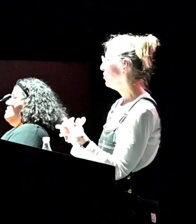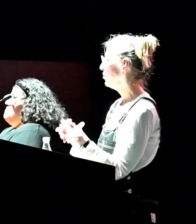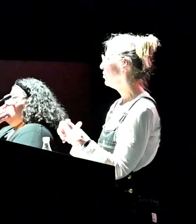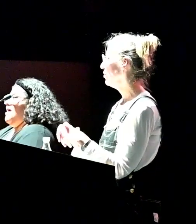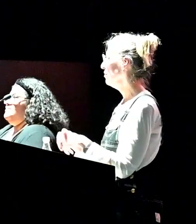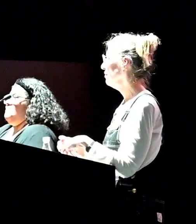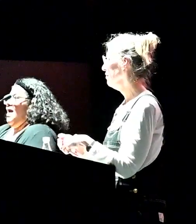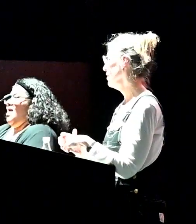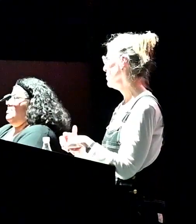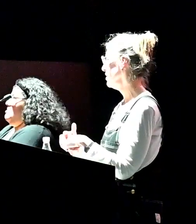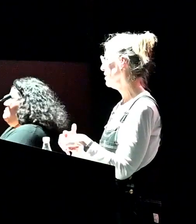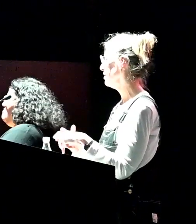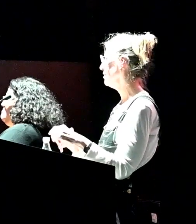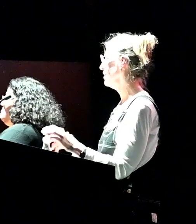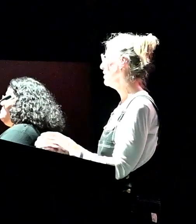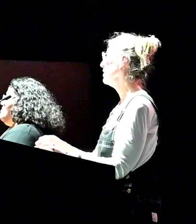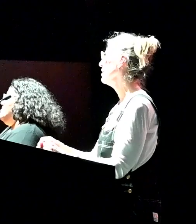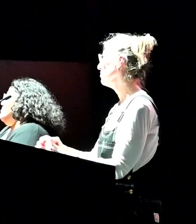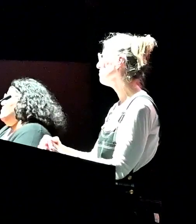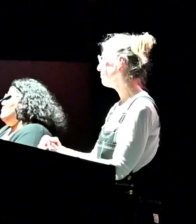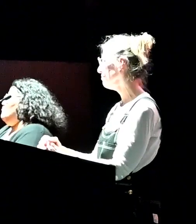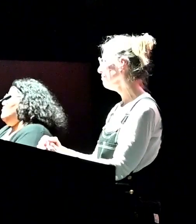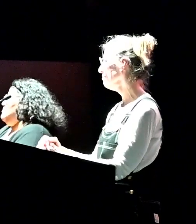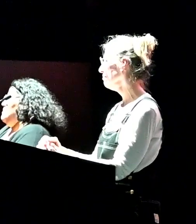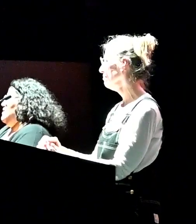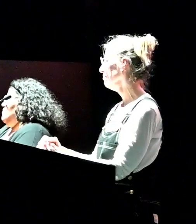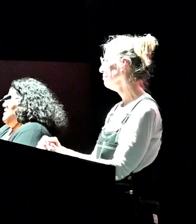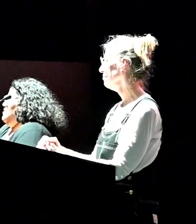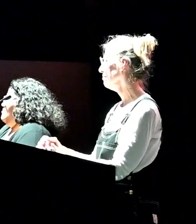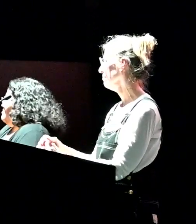through the materials needed.